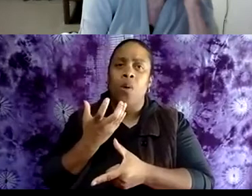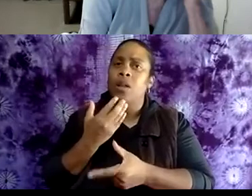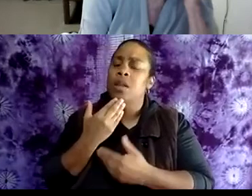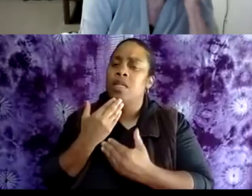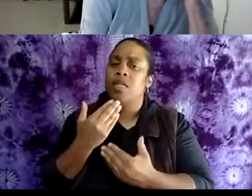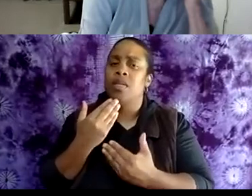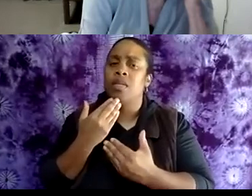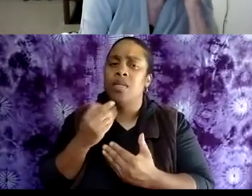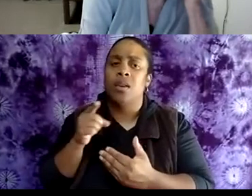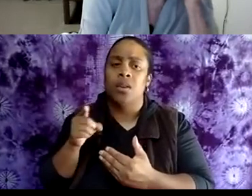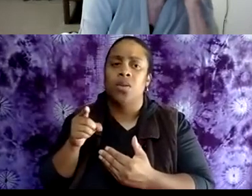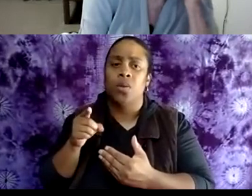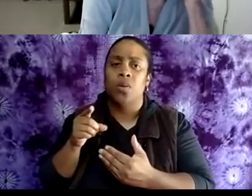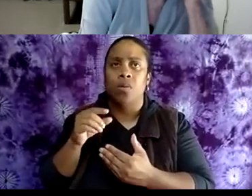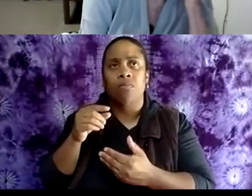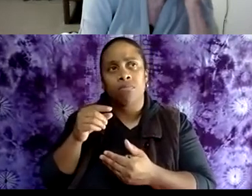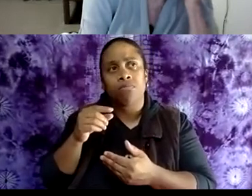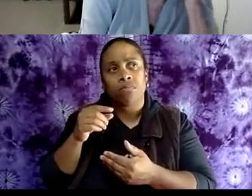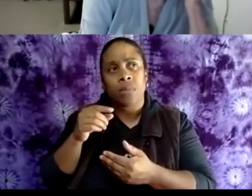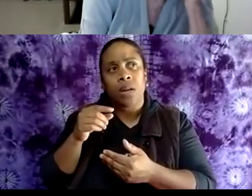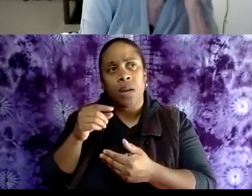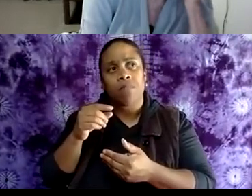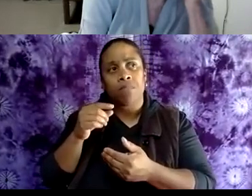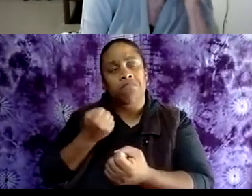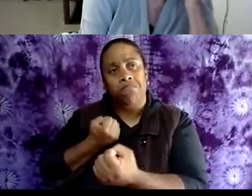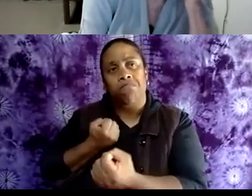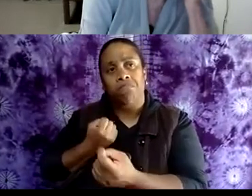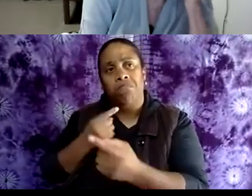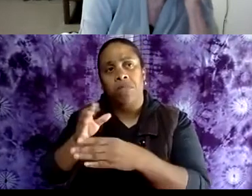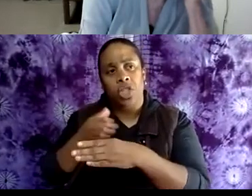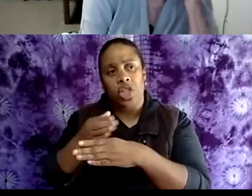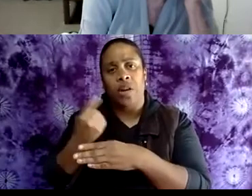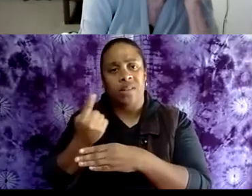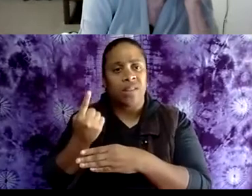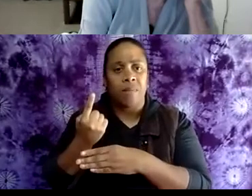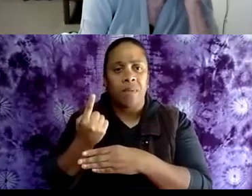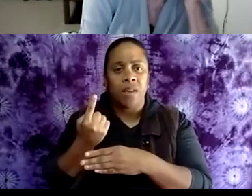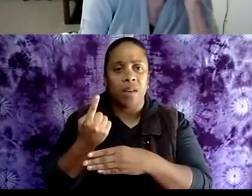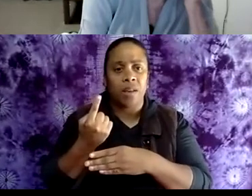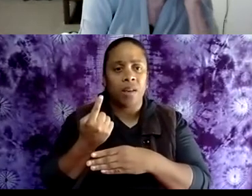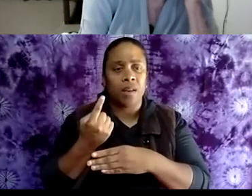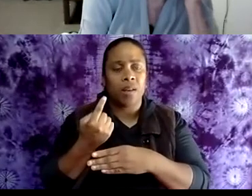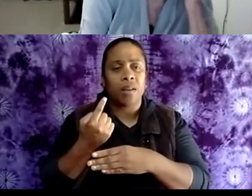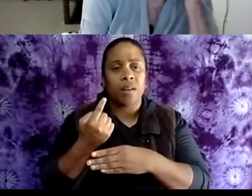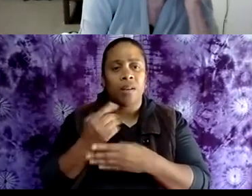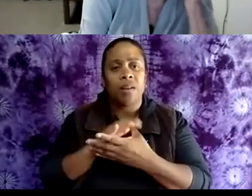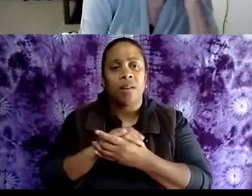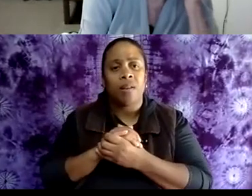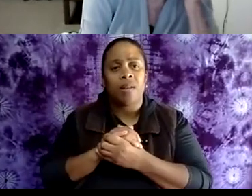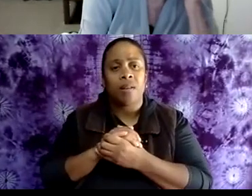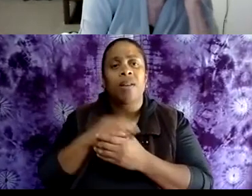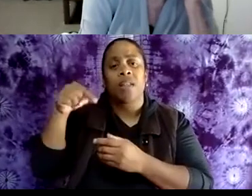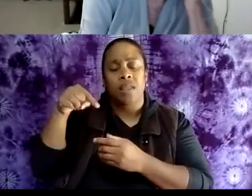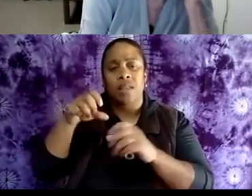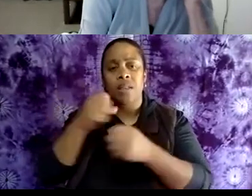and just acknowledge you for sharing something. Obviously, well, maybe not so obviously, this is a safe